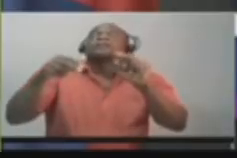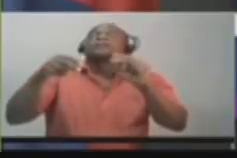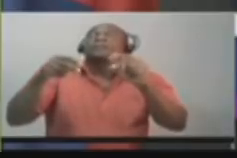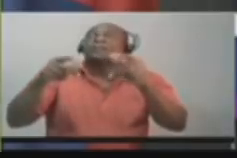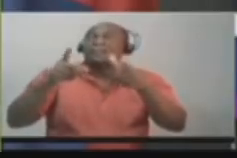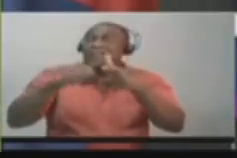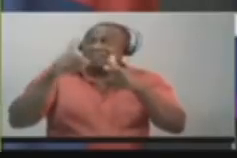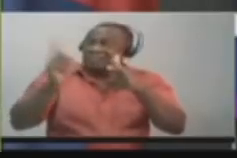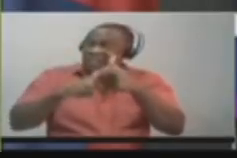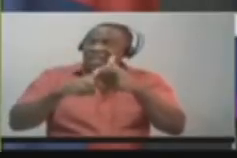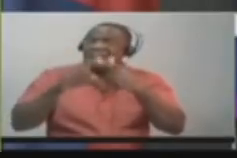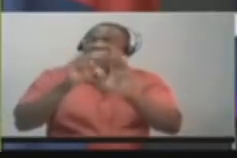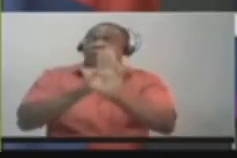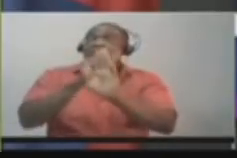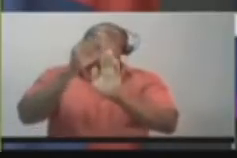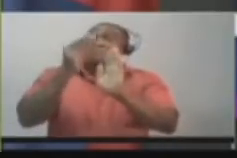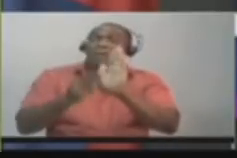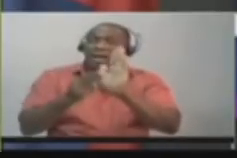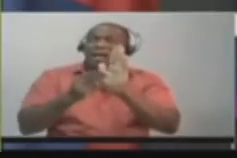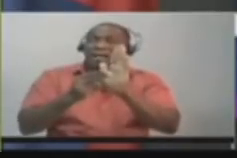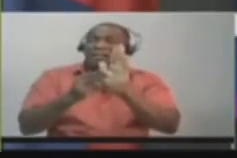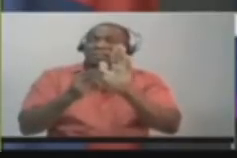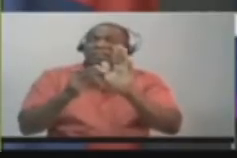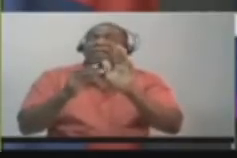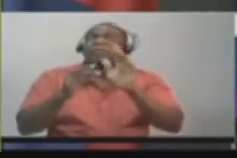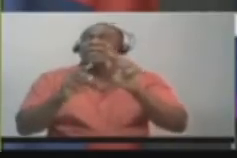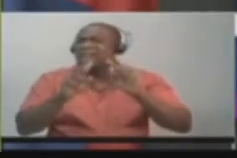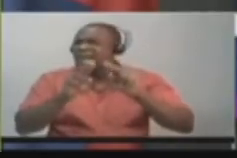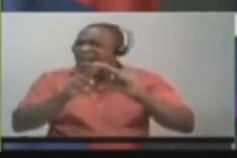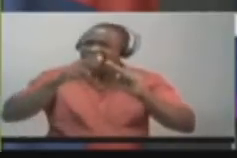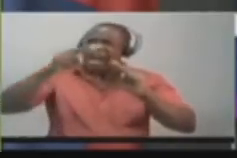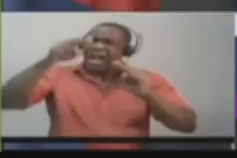quickly gave us May and June.